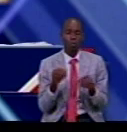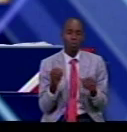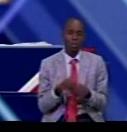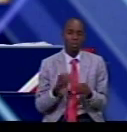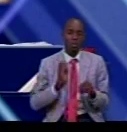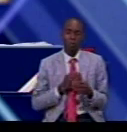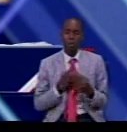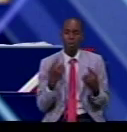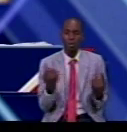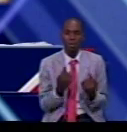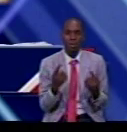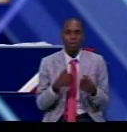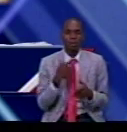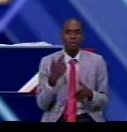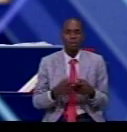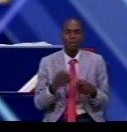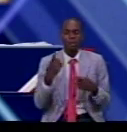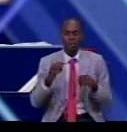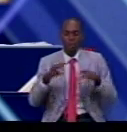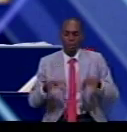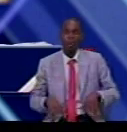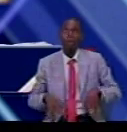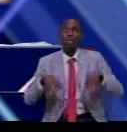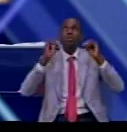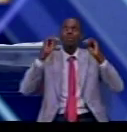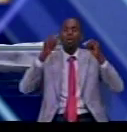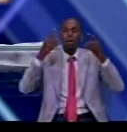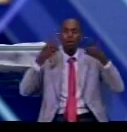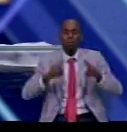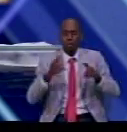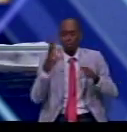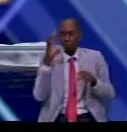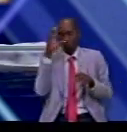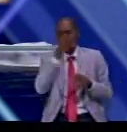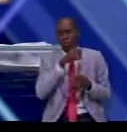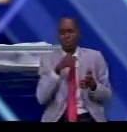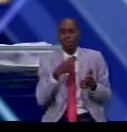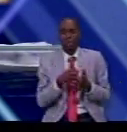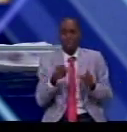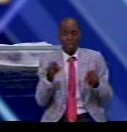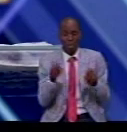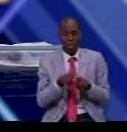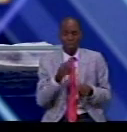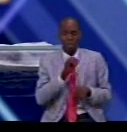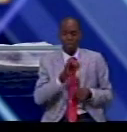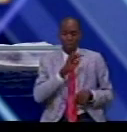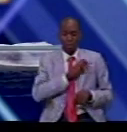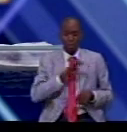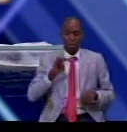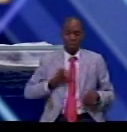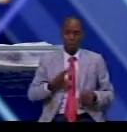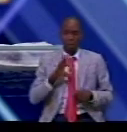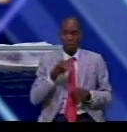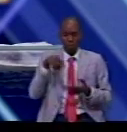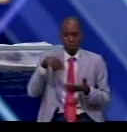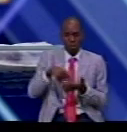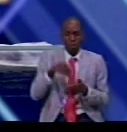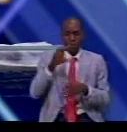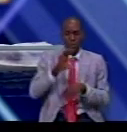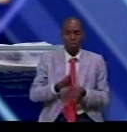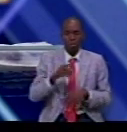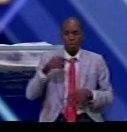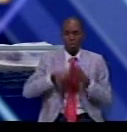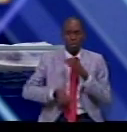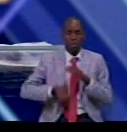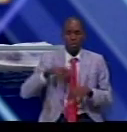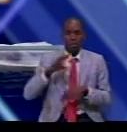then the rapture takes place and you miss it as a member of deeper life, with all the Bible study you've had, with all the exposures you have